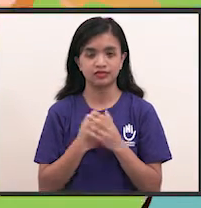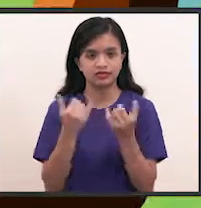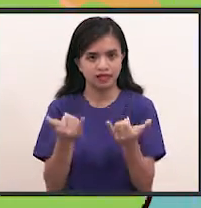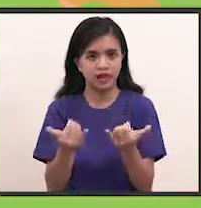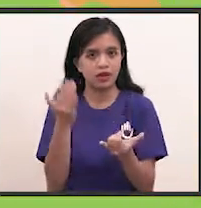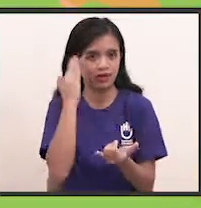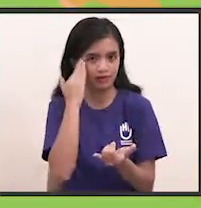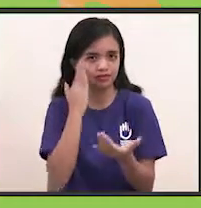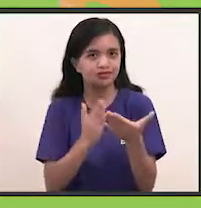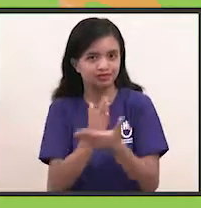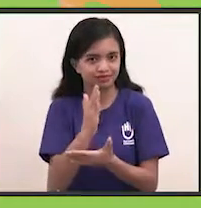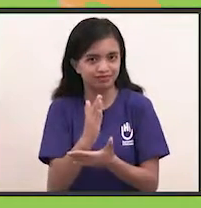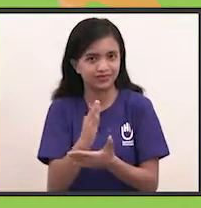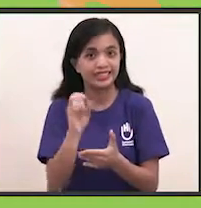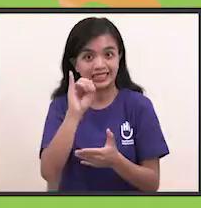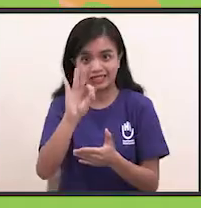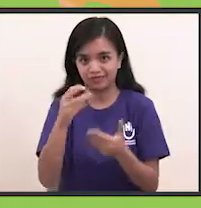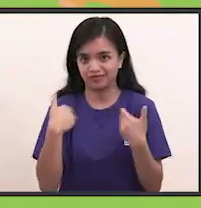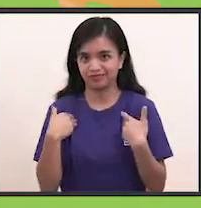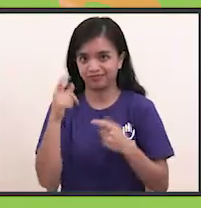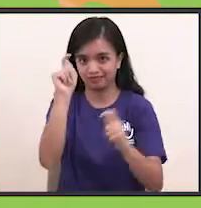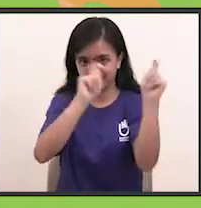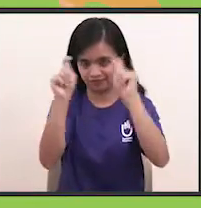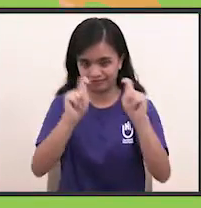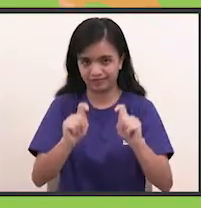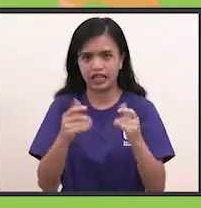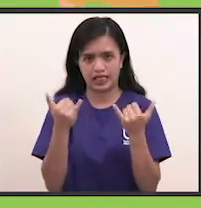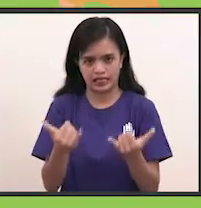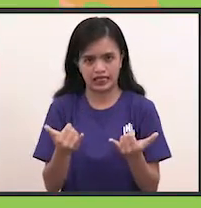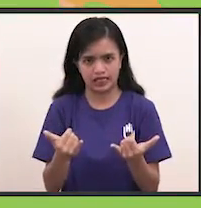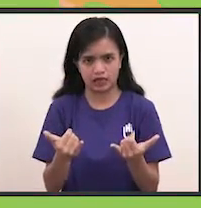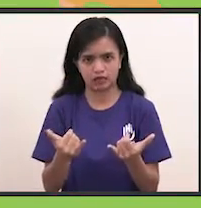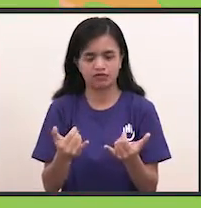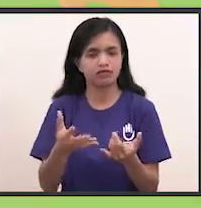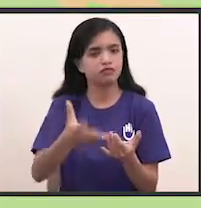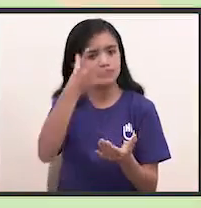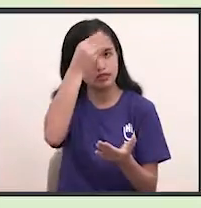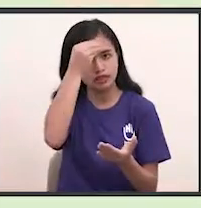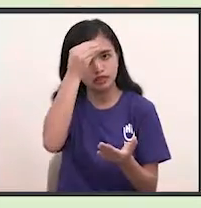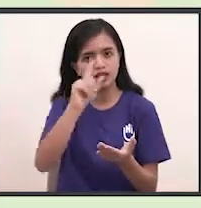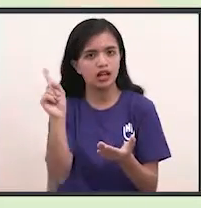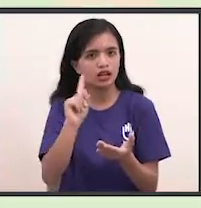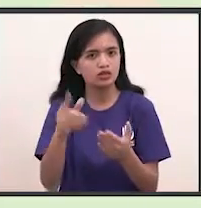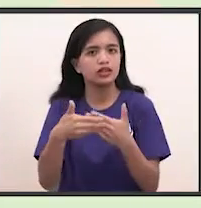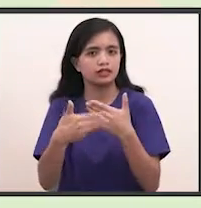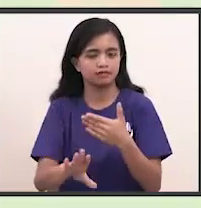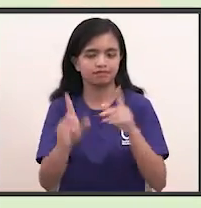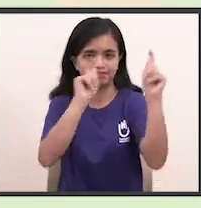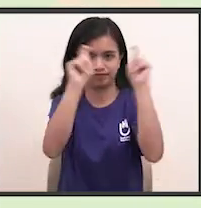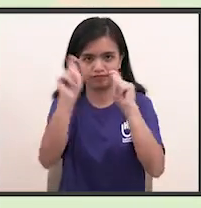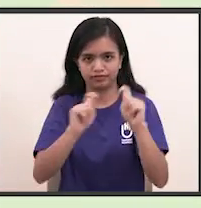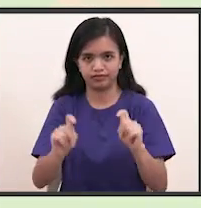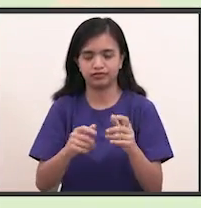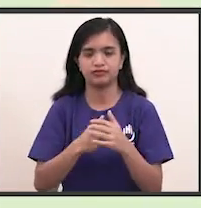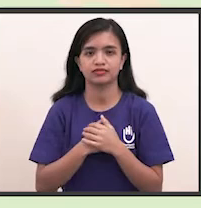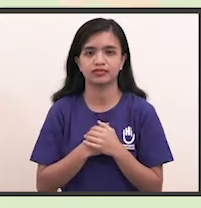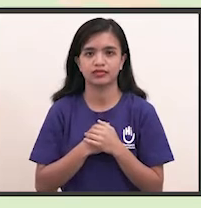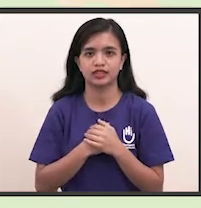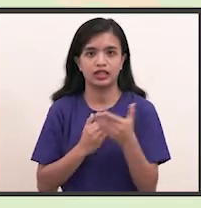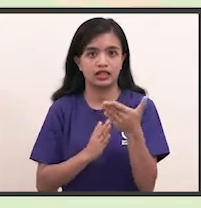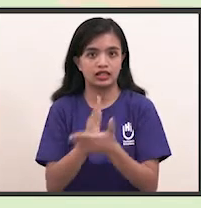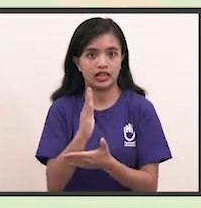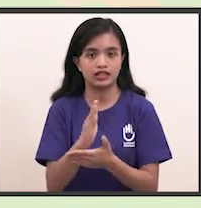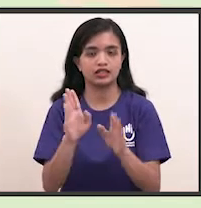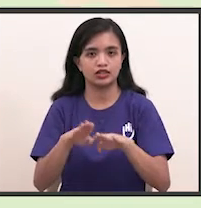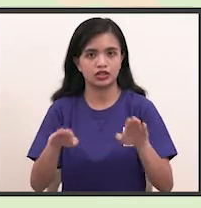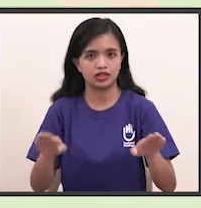Now that you know your rights during a disaster, let us now study your rights after a disaster. Rights